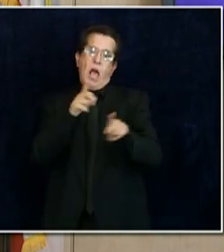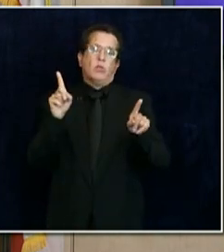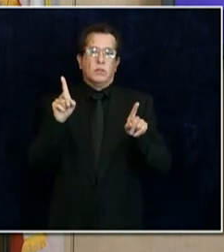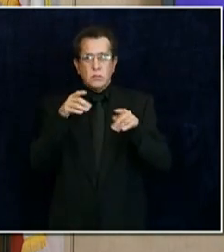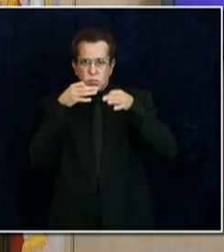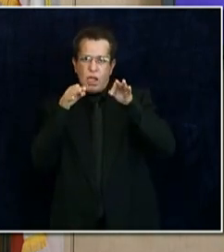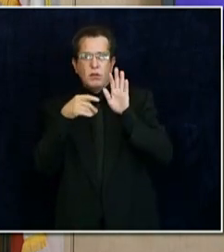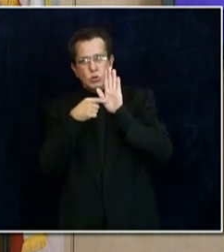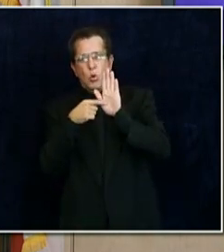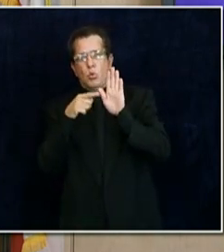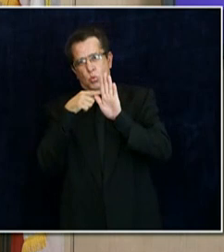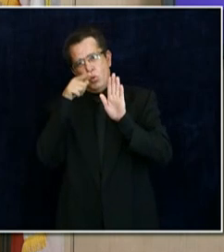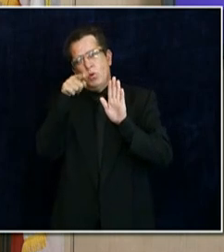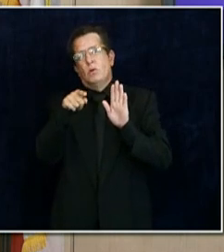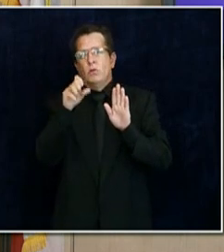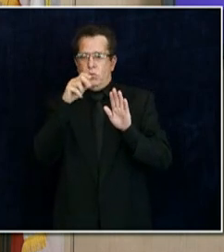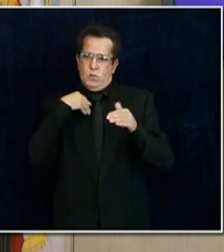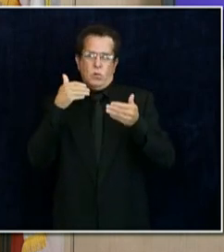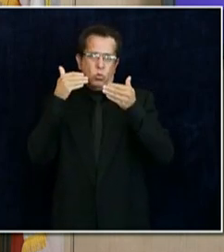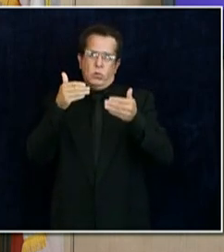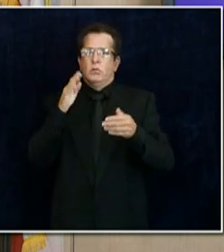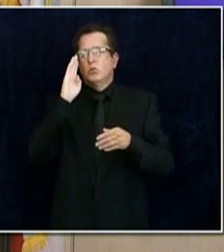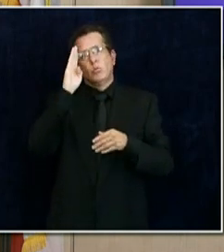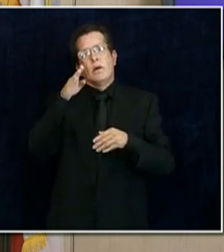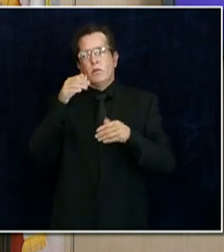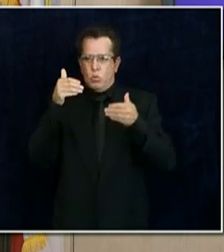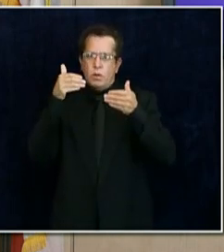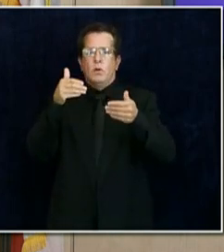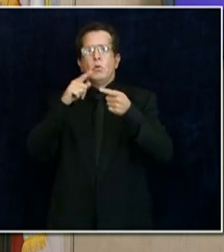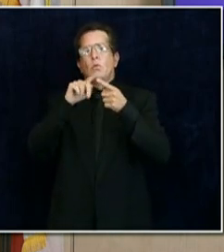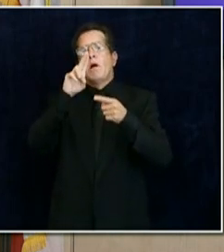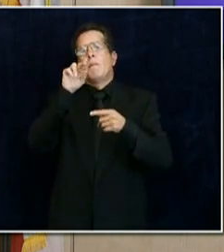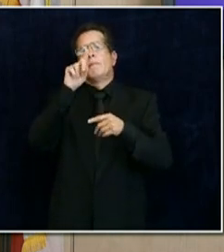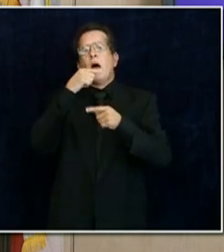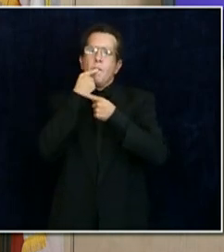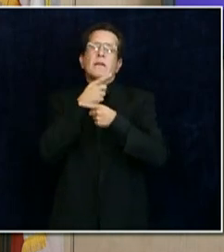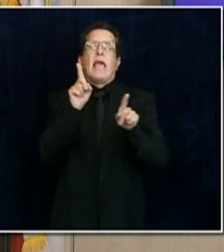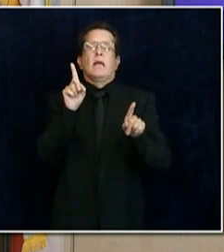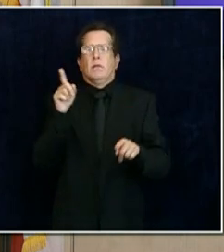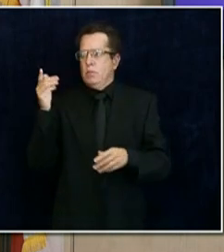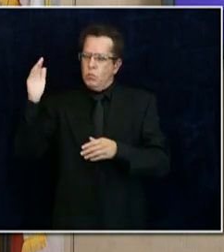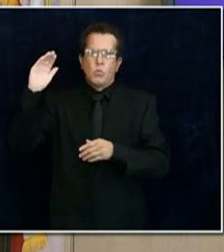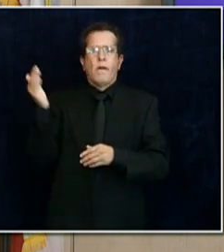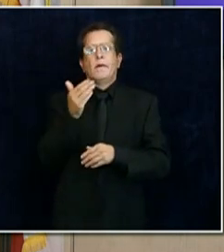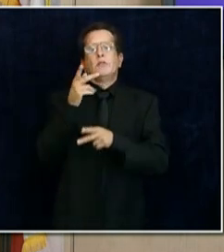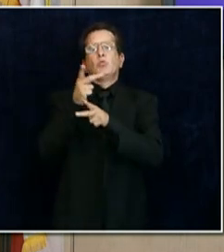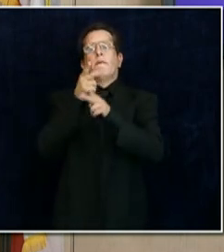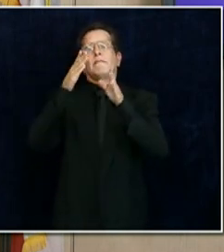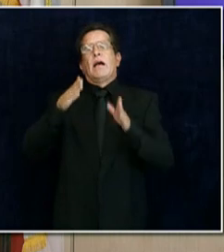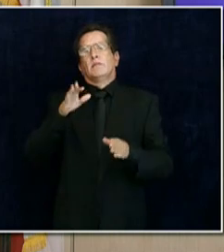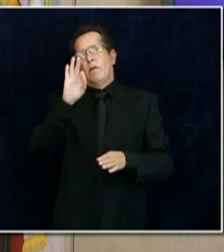a lot of questions, so we're going to go straight to the update. And let me call up Supervisor Fletcher.